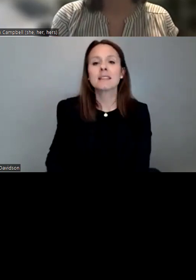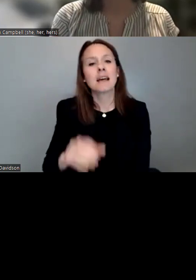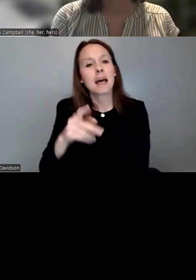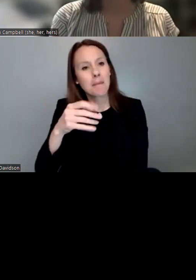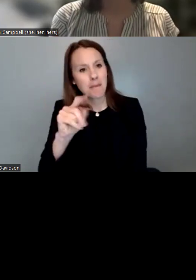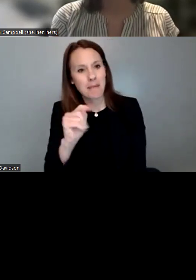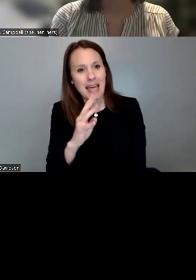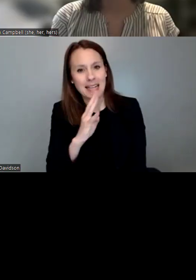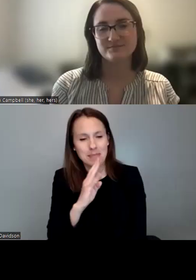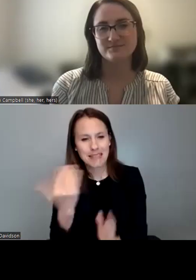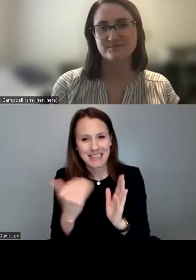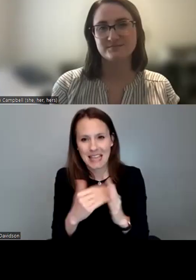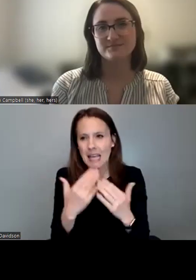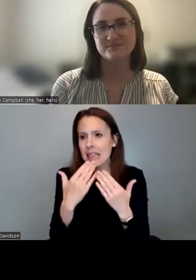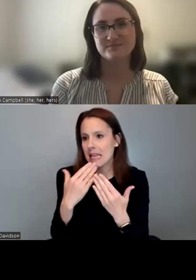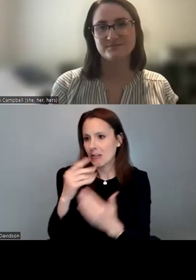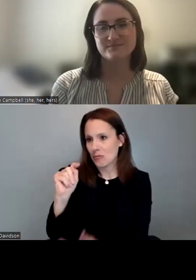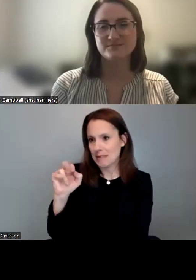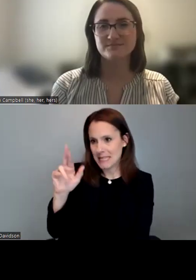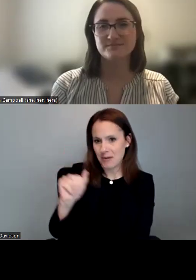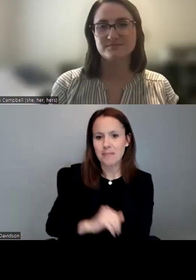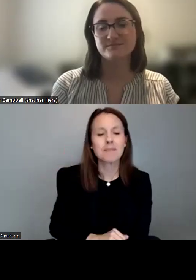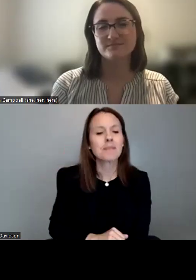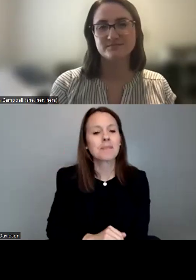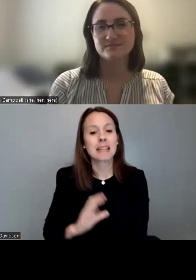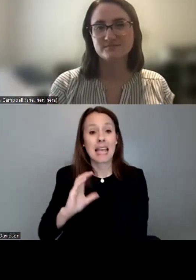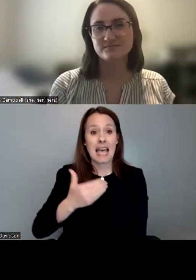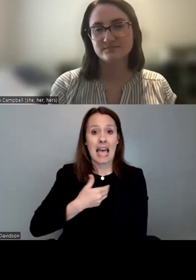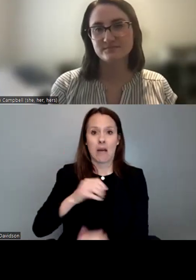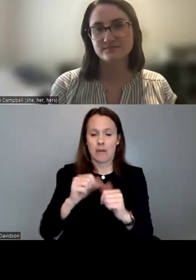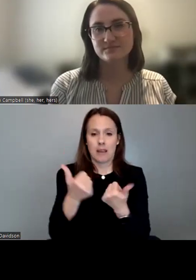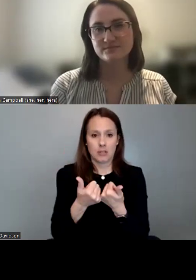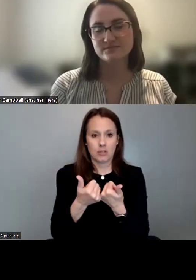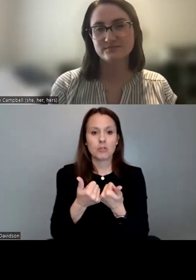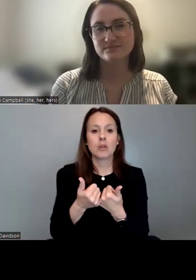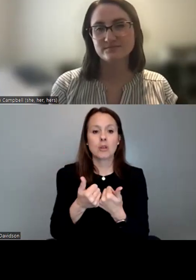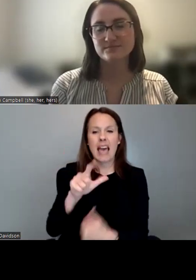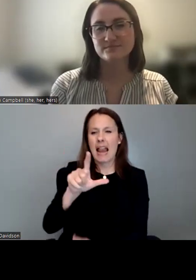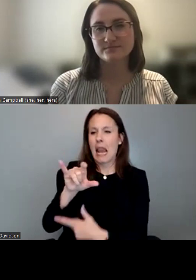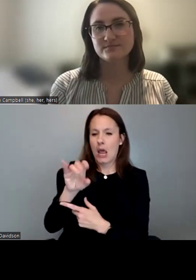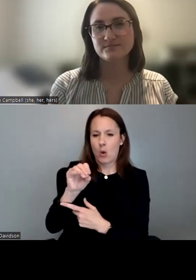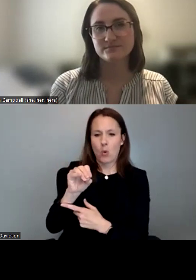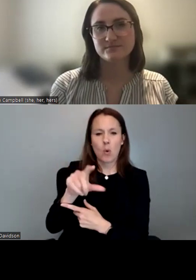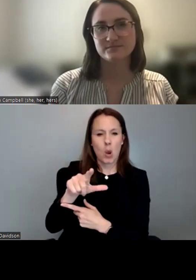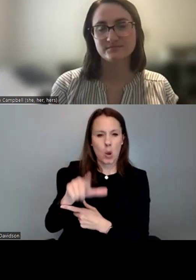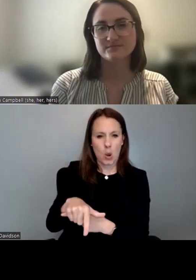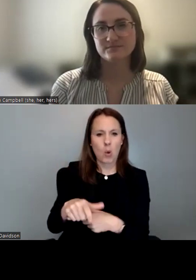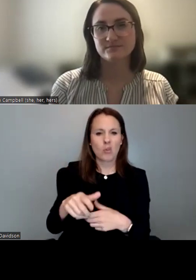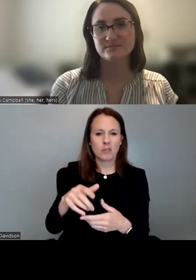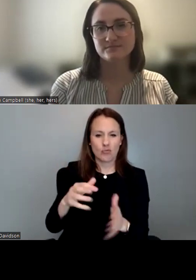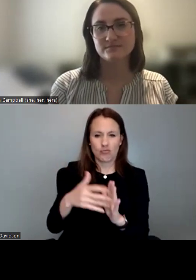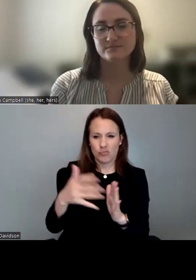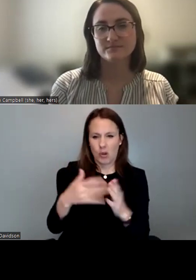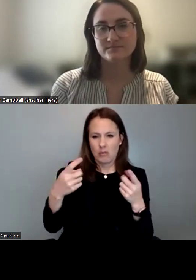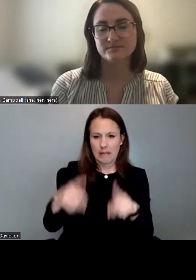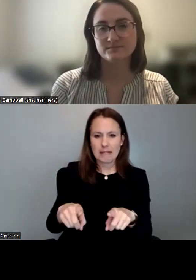Pat speaking again. So our agency, Low Incidence Outreach, excuse me, our